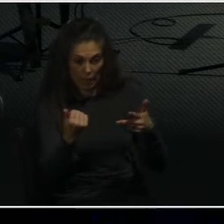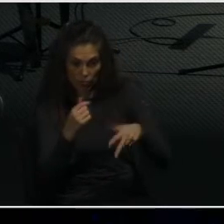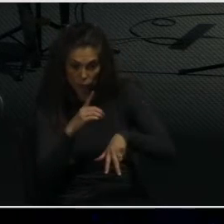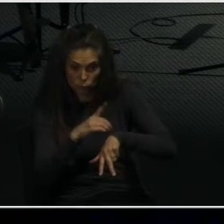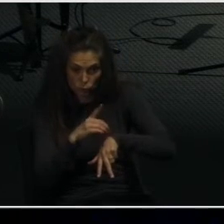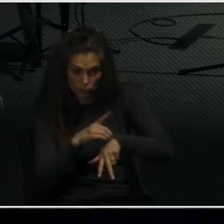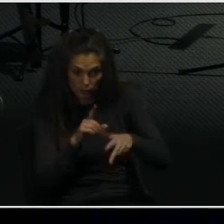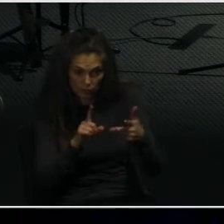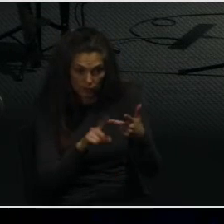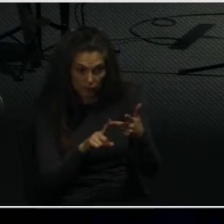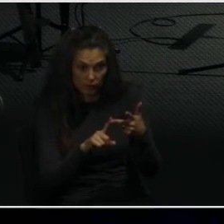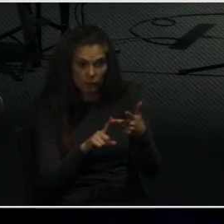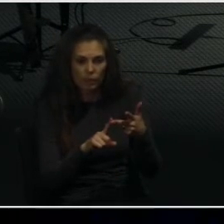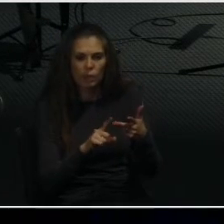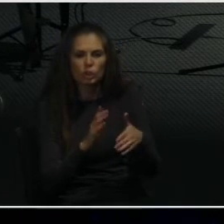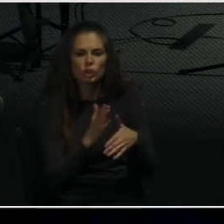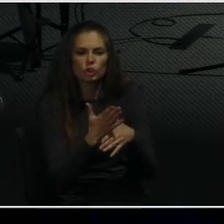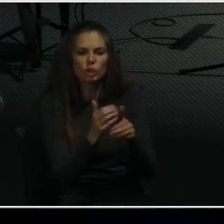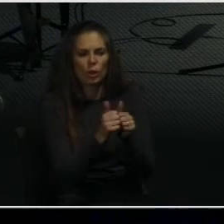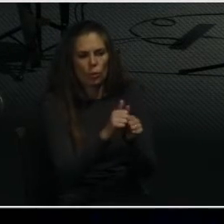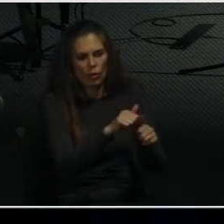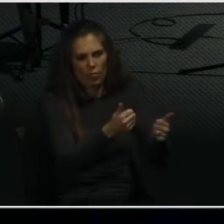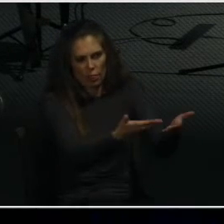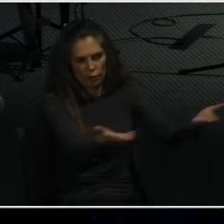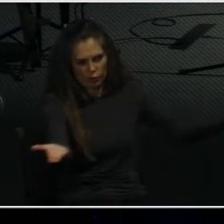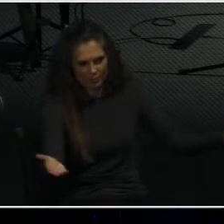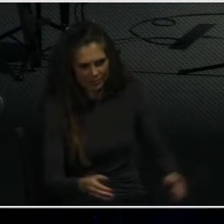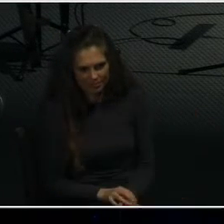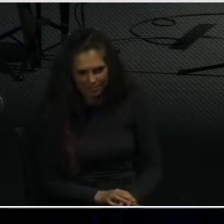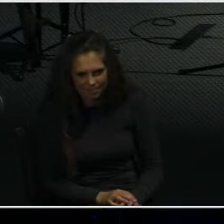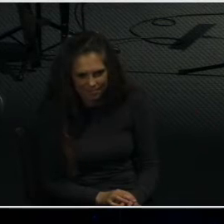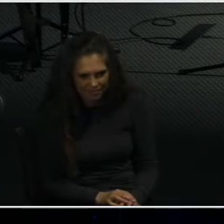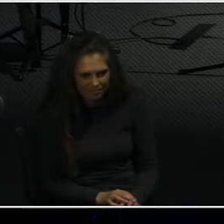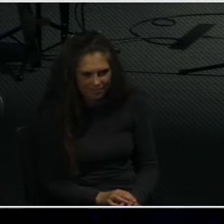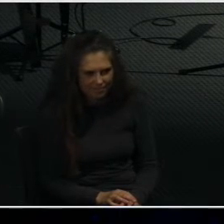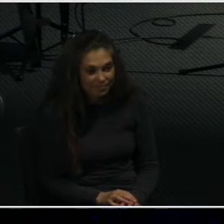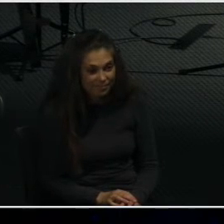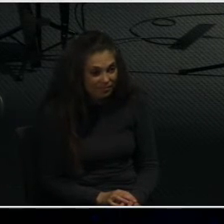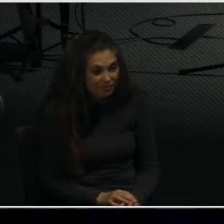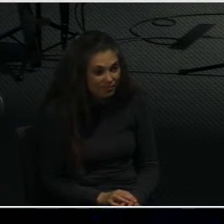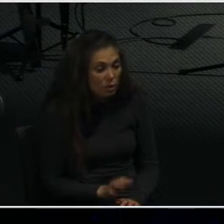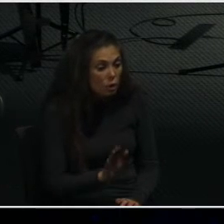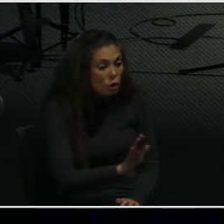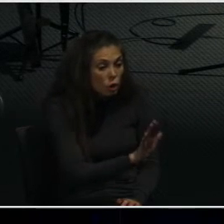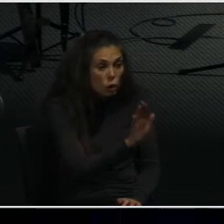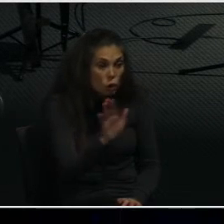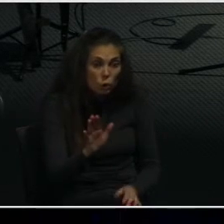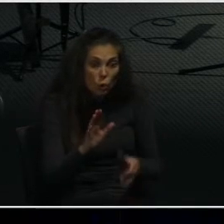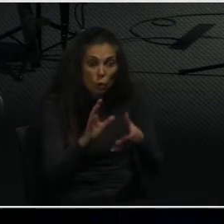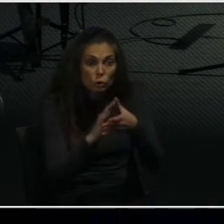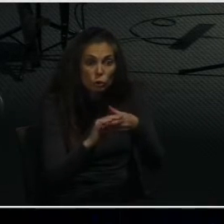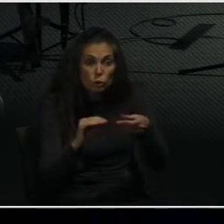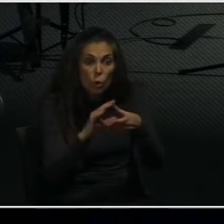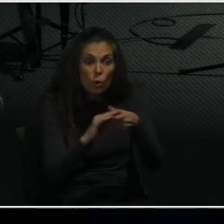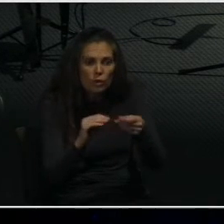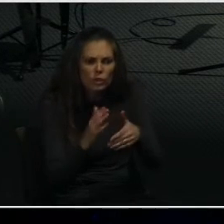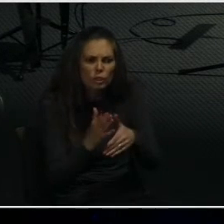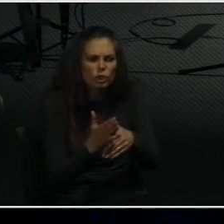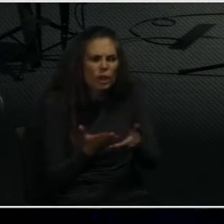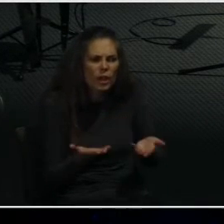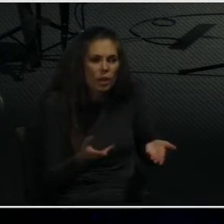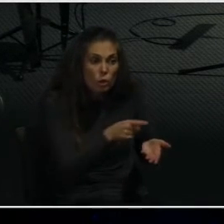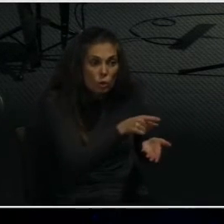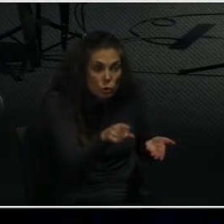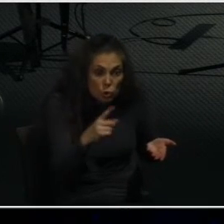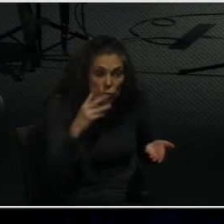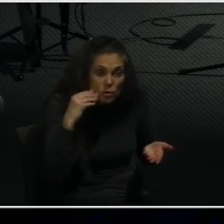Christ, the living water, with others. And you share your story with people. And you especially talk of the saving, cleansing, healing, and restoring work